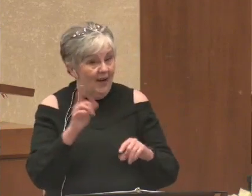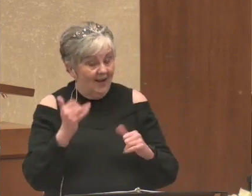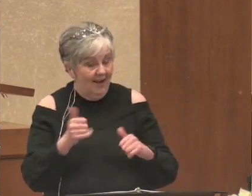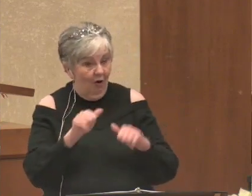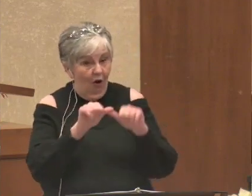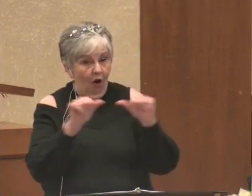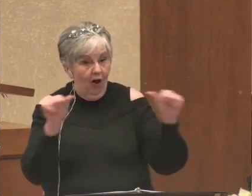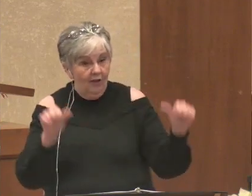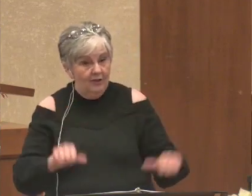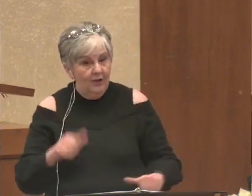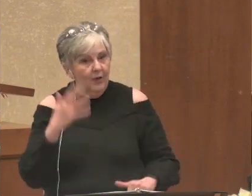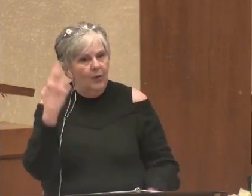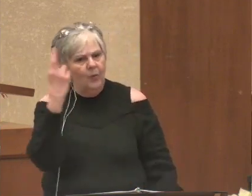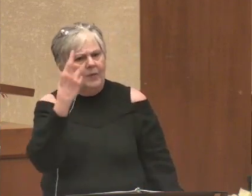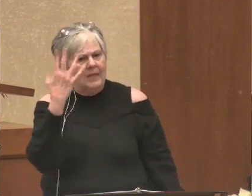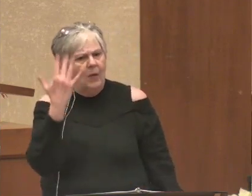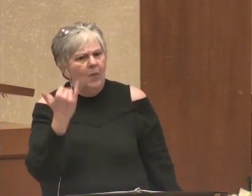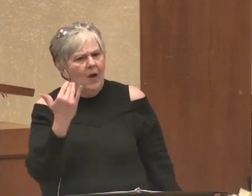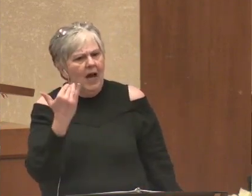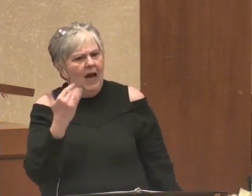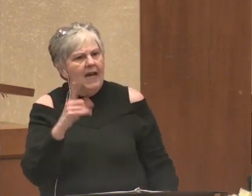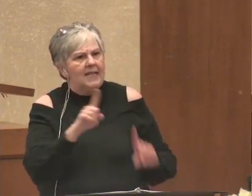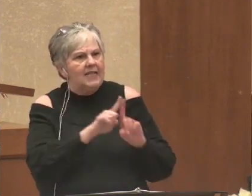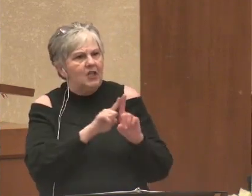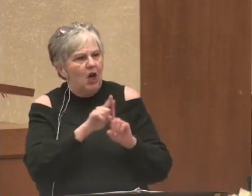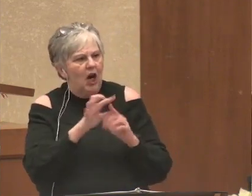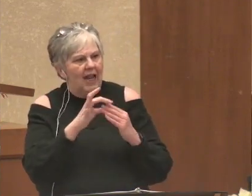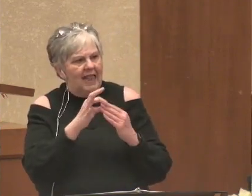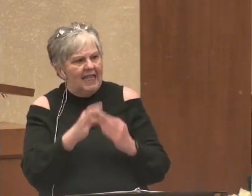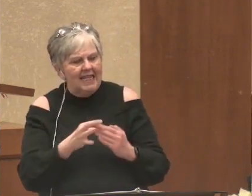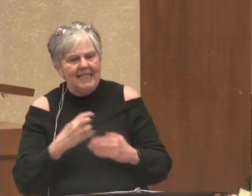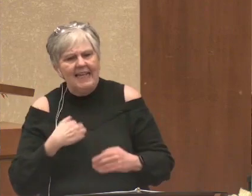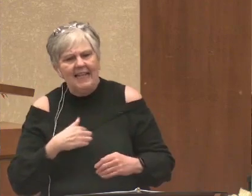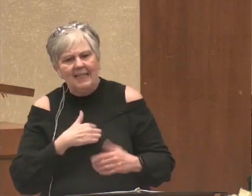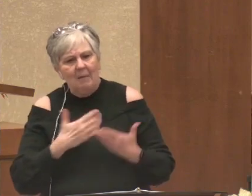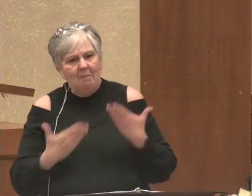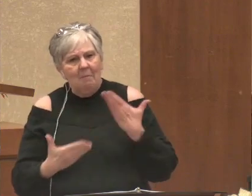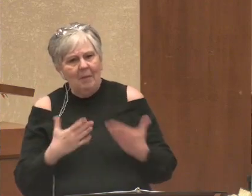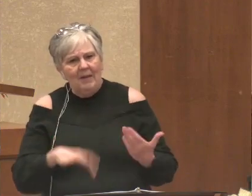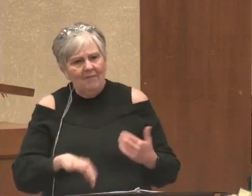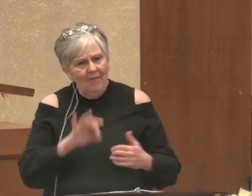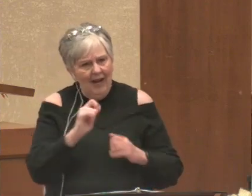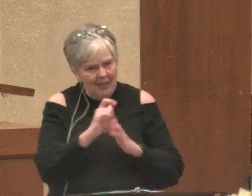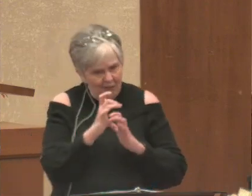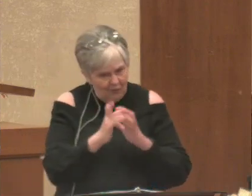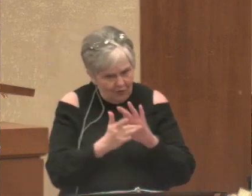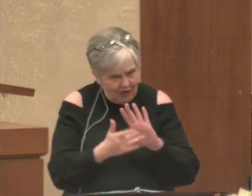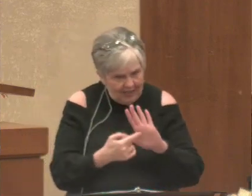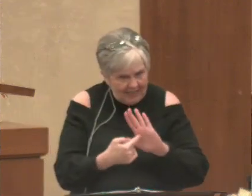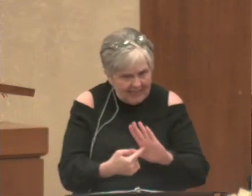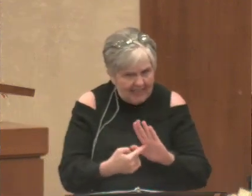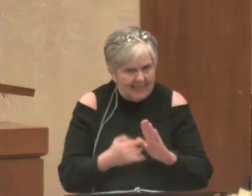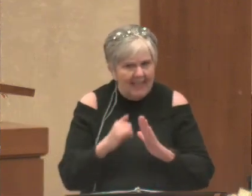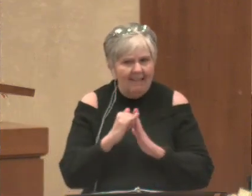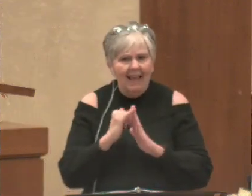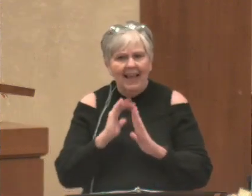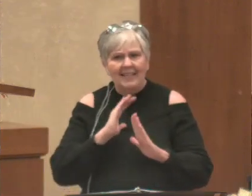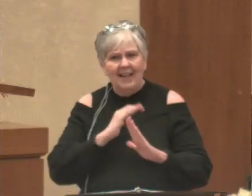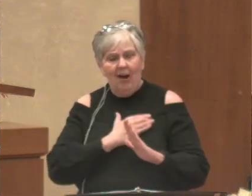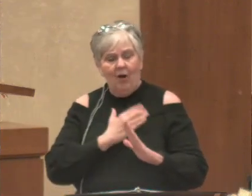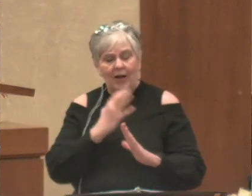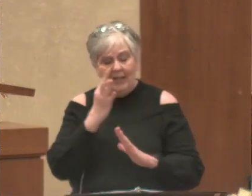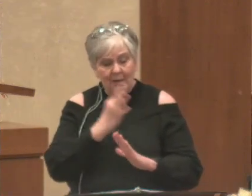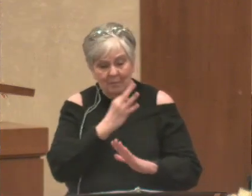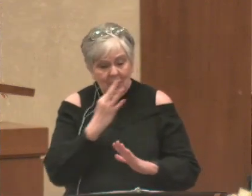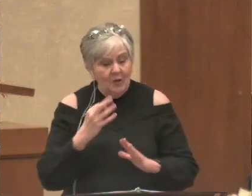why? Because the star is leading us to where we might find Jesus revealed, and that's in our communion.